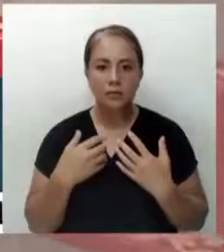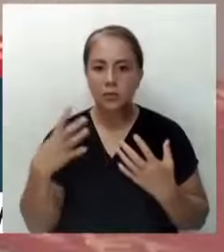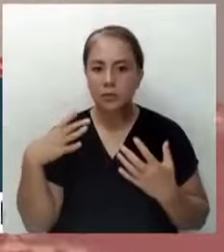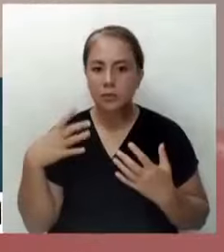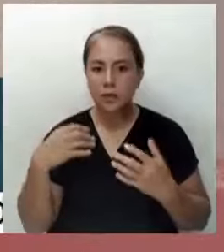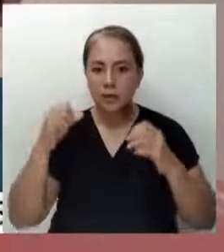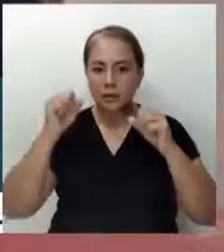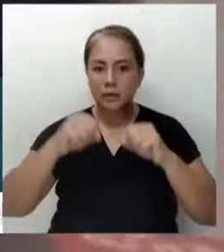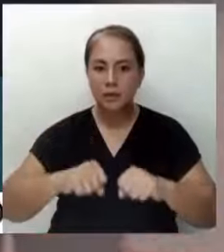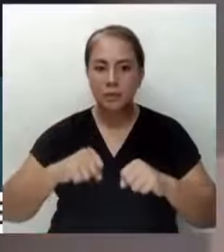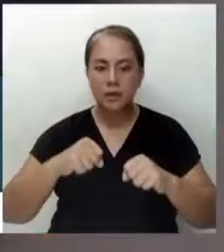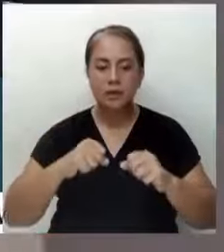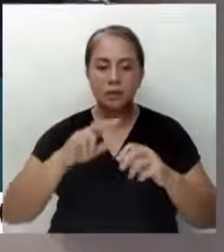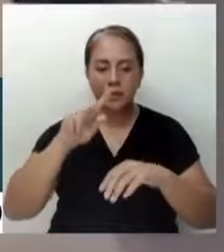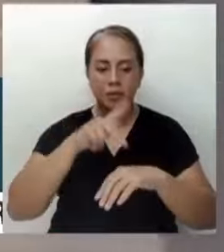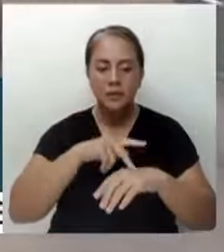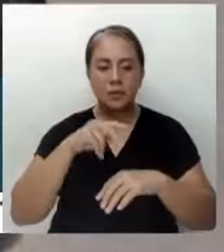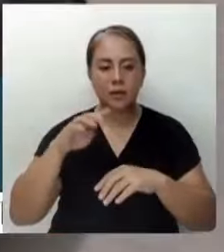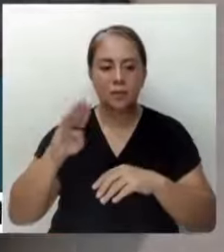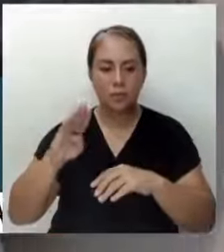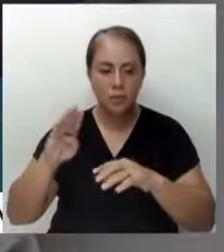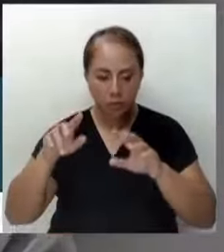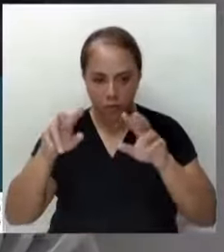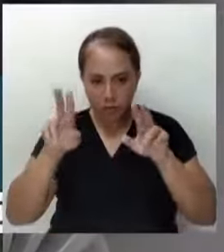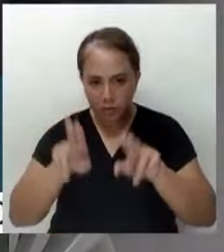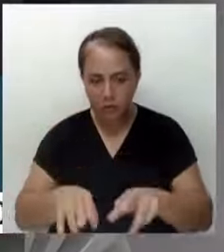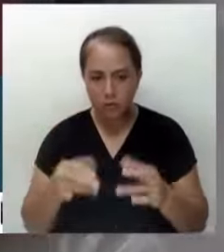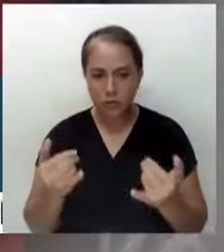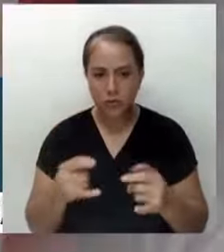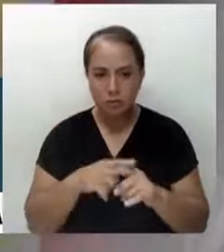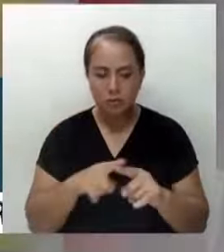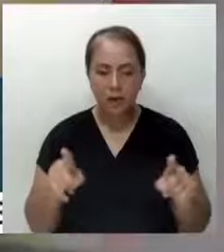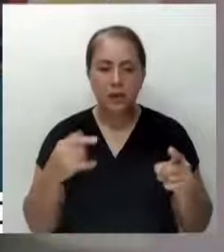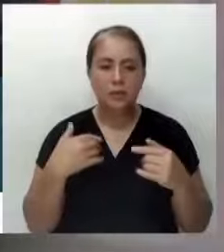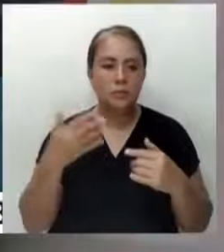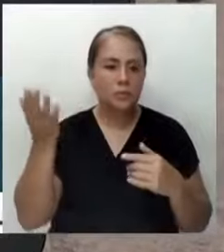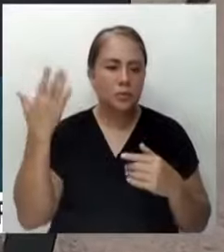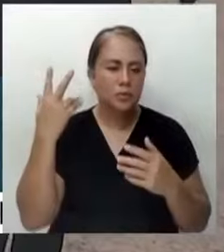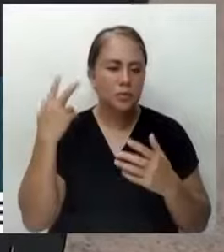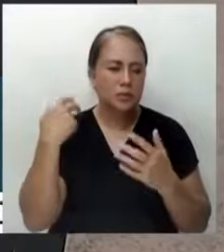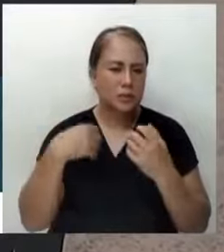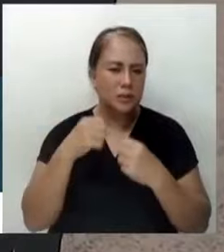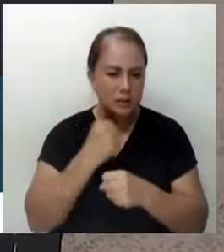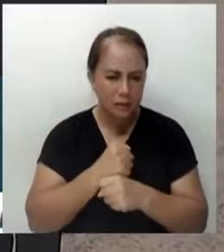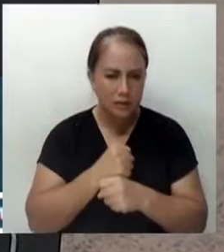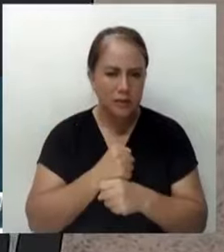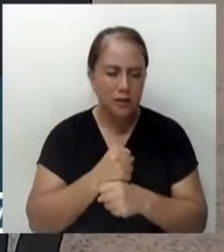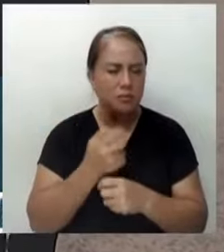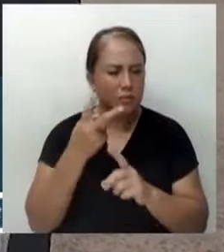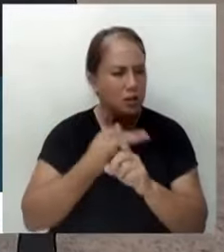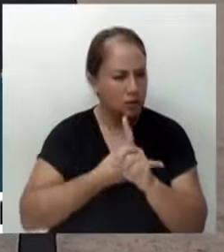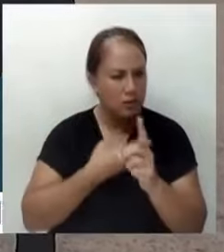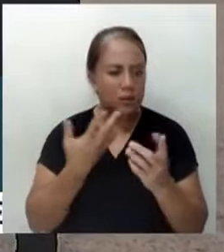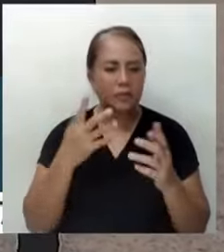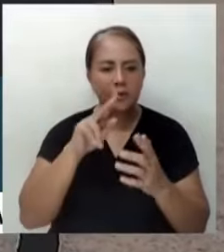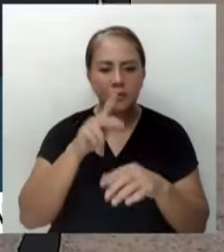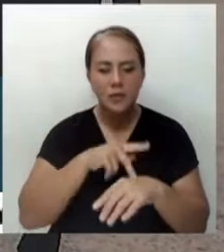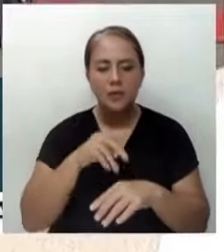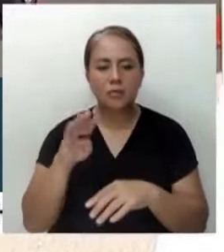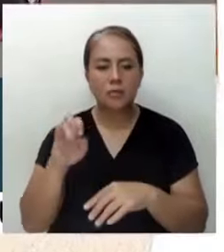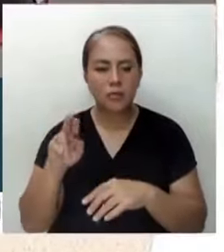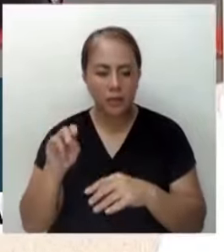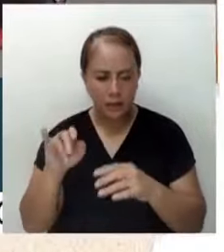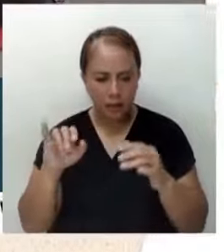that the Philippines and Brunei will be signing today. But in the past few years or in the past few months, the Philippines and Brunei have